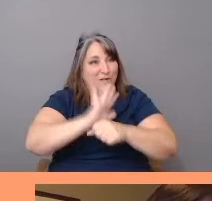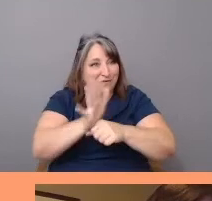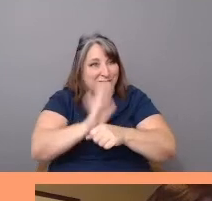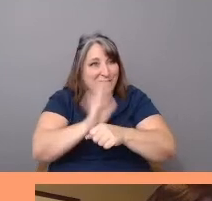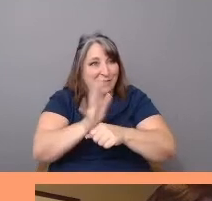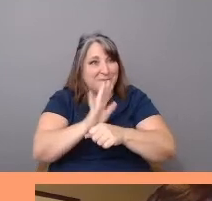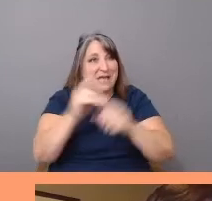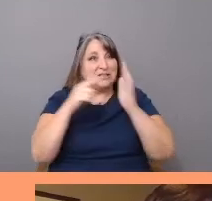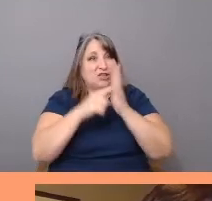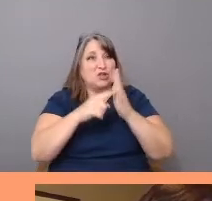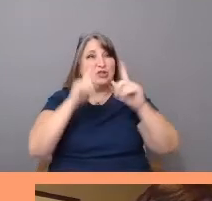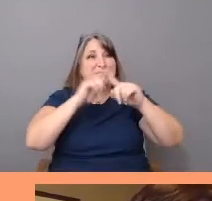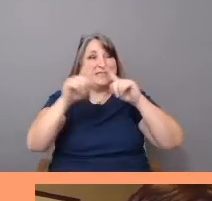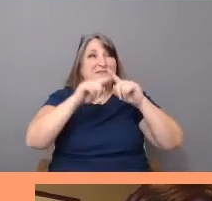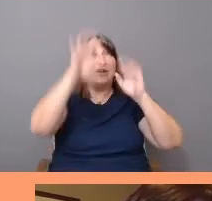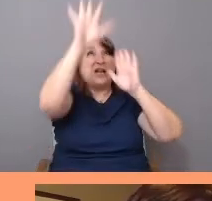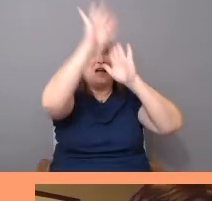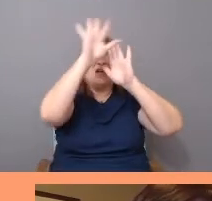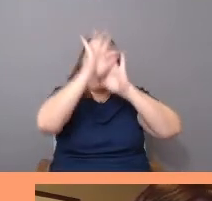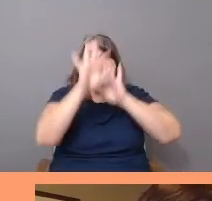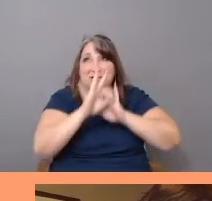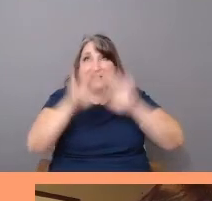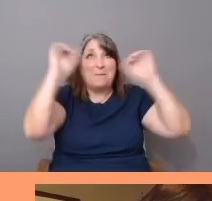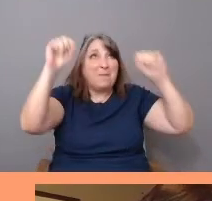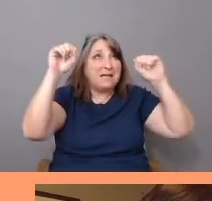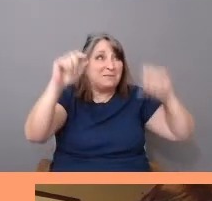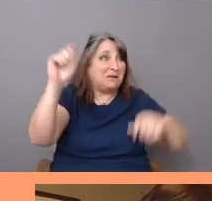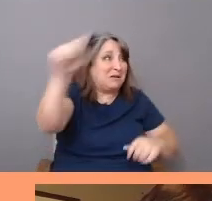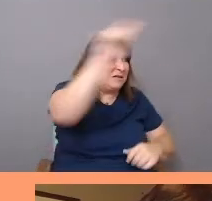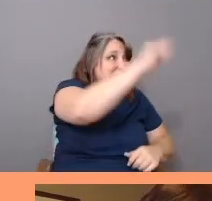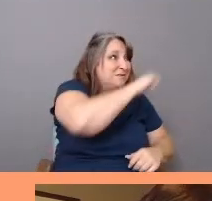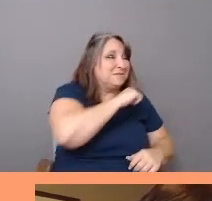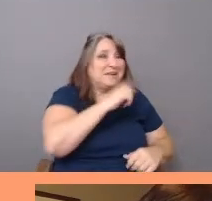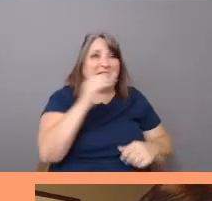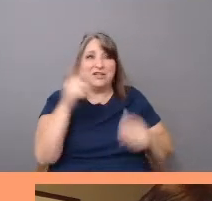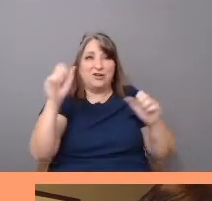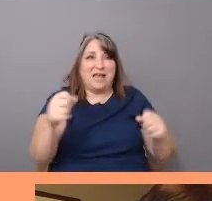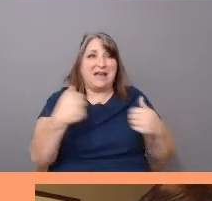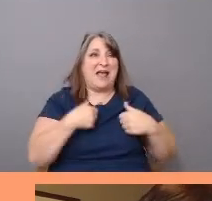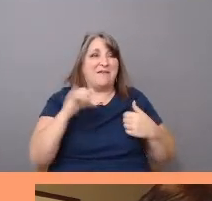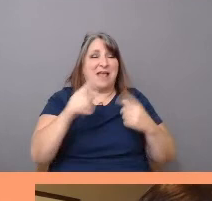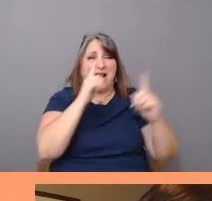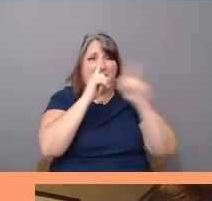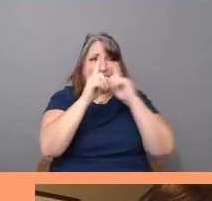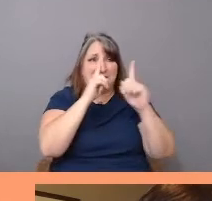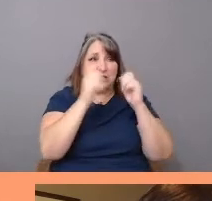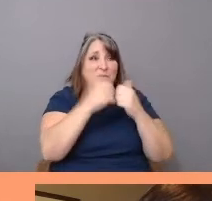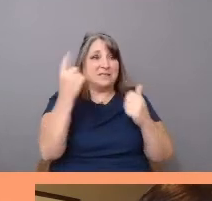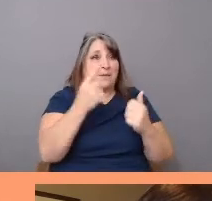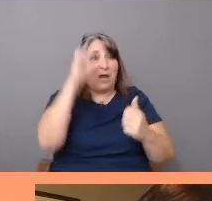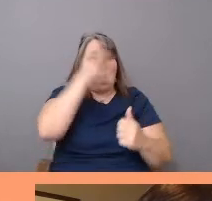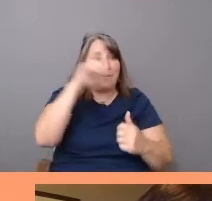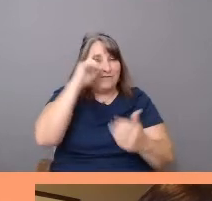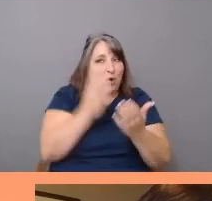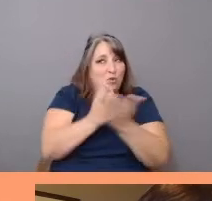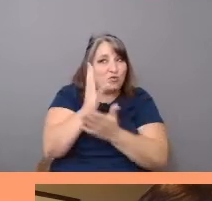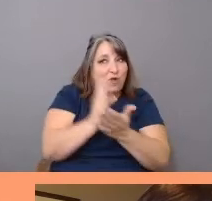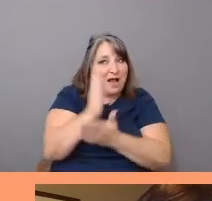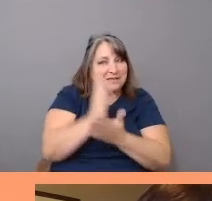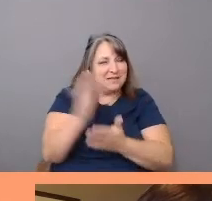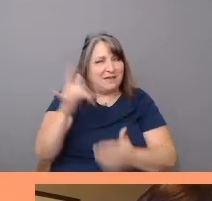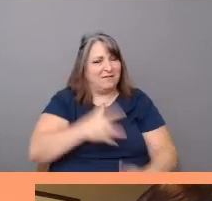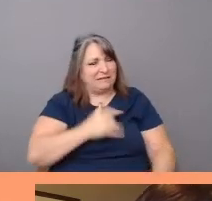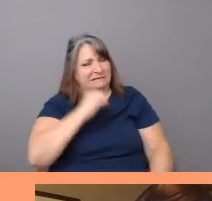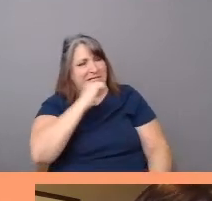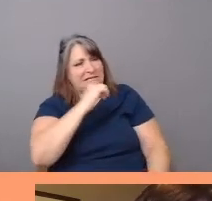the possibilities, and you can have that conversation with someone who's looking for rights that you're feeling a little bit reluctant about